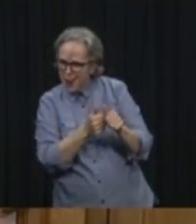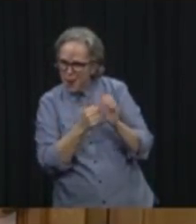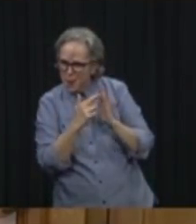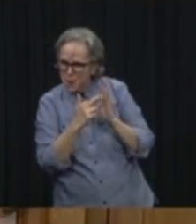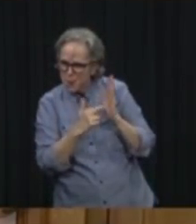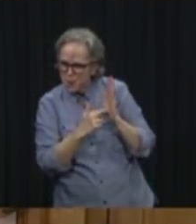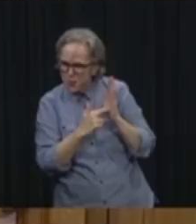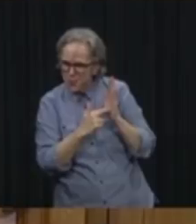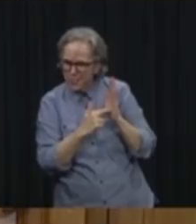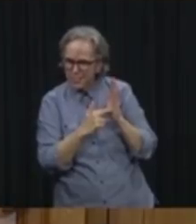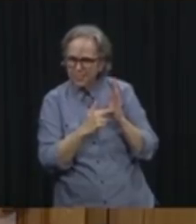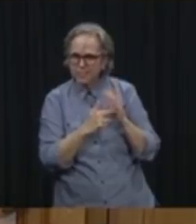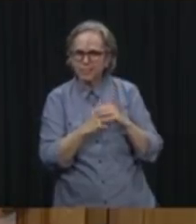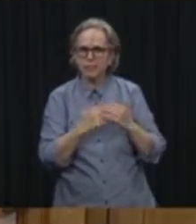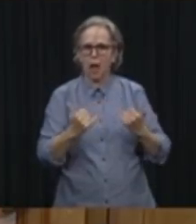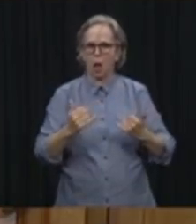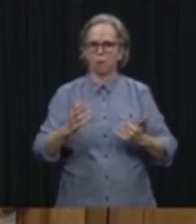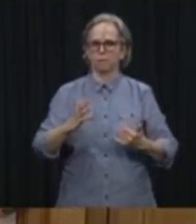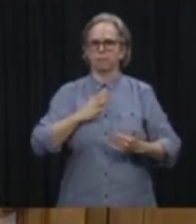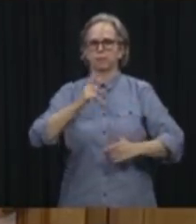an order.